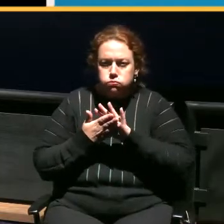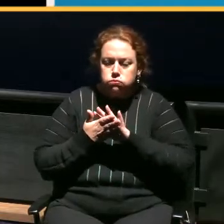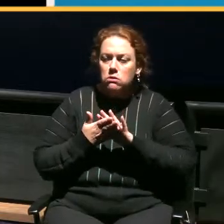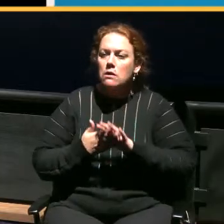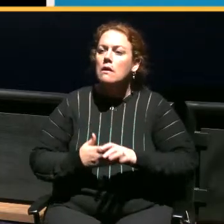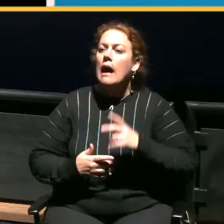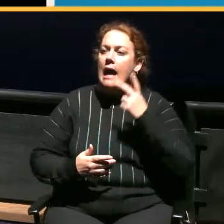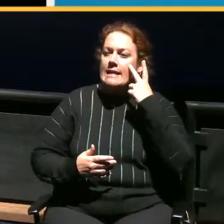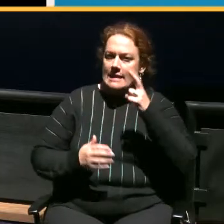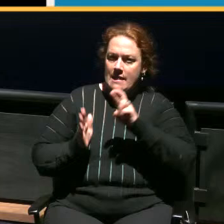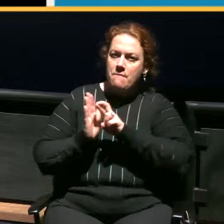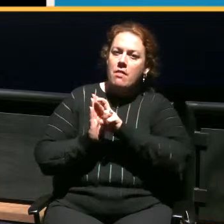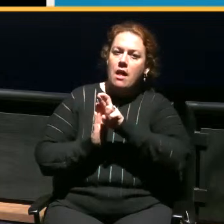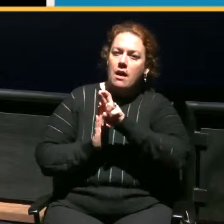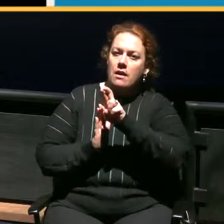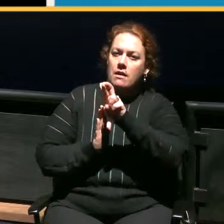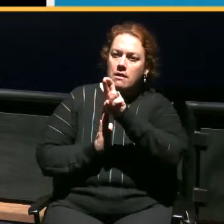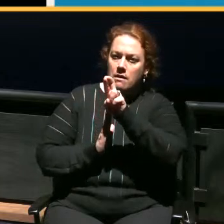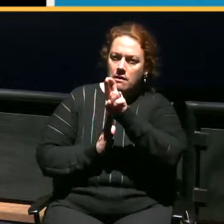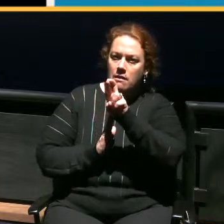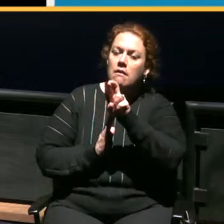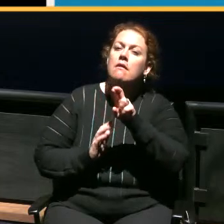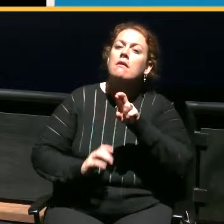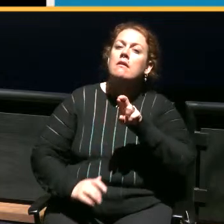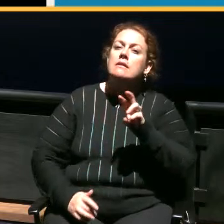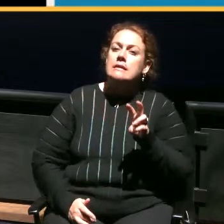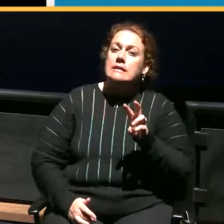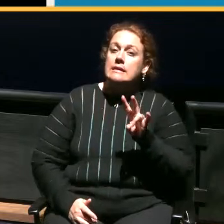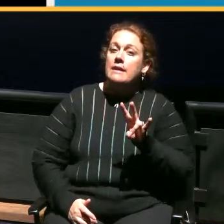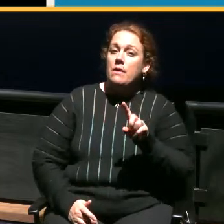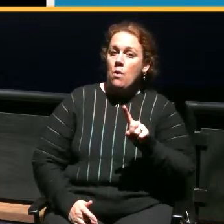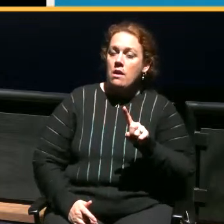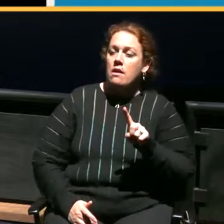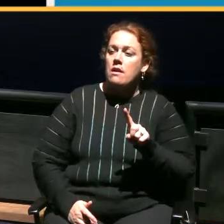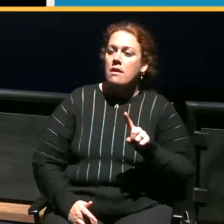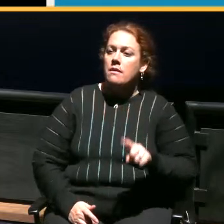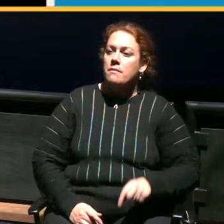bucket. It's 71.